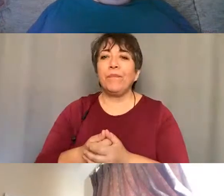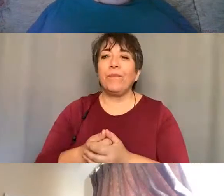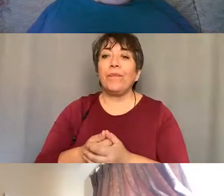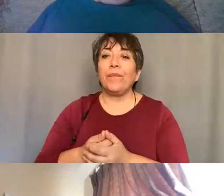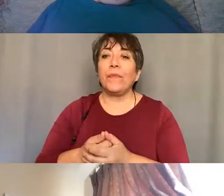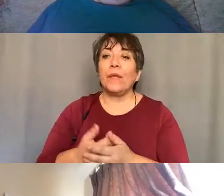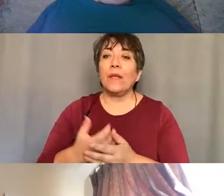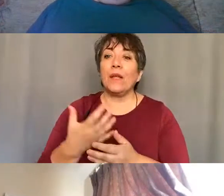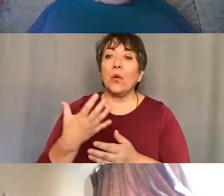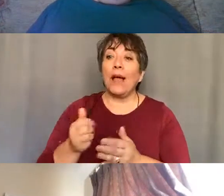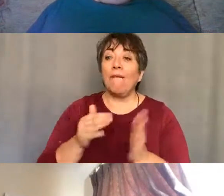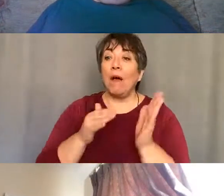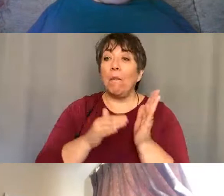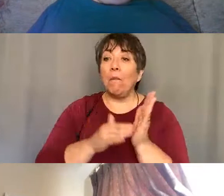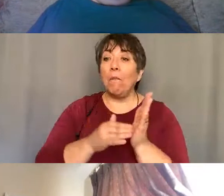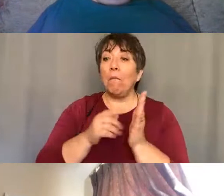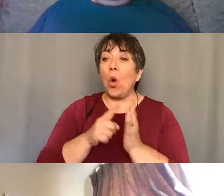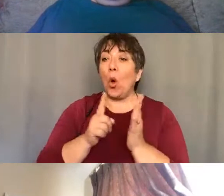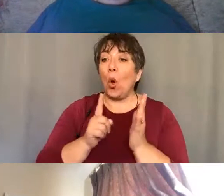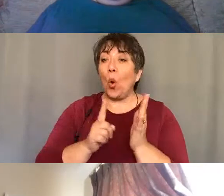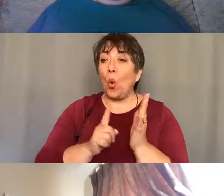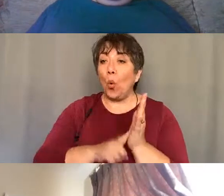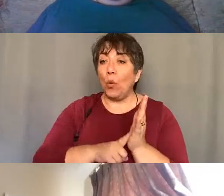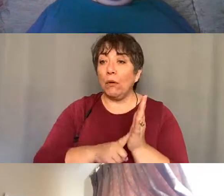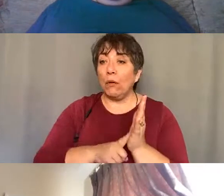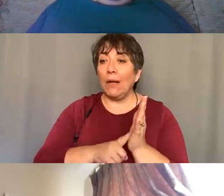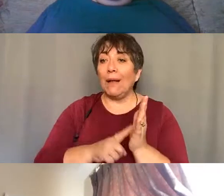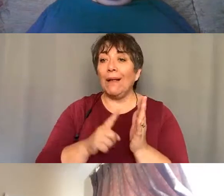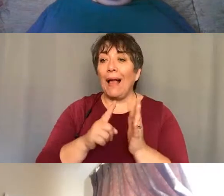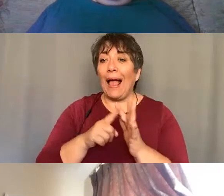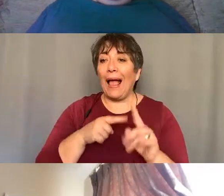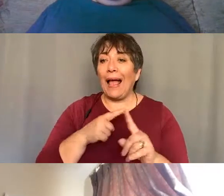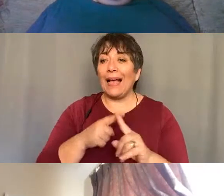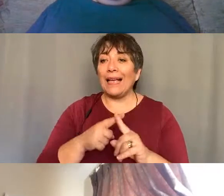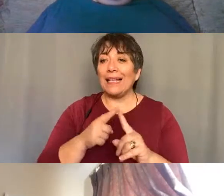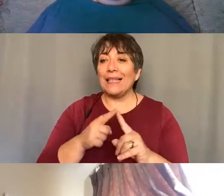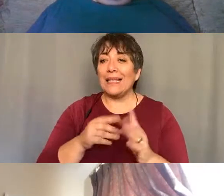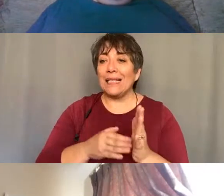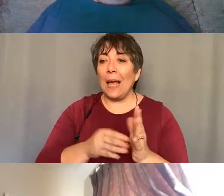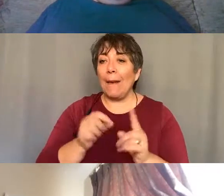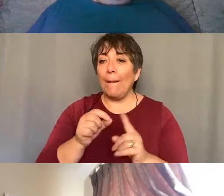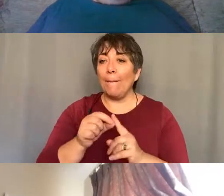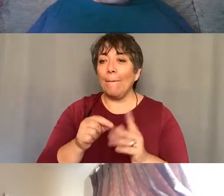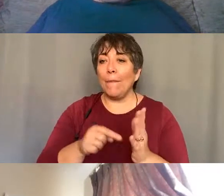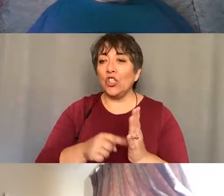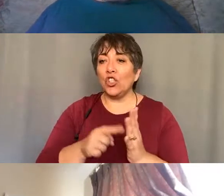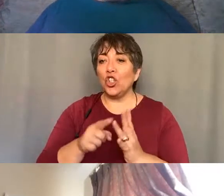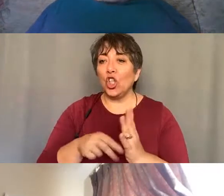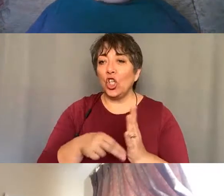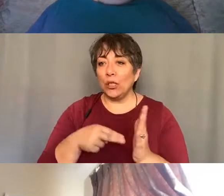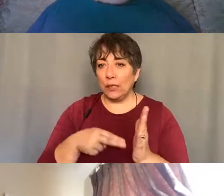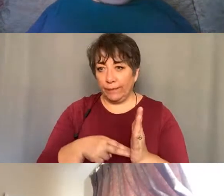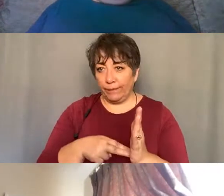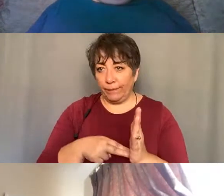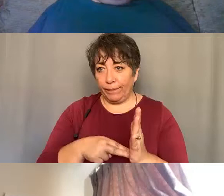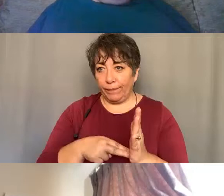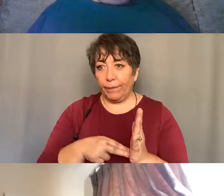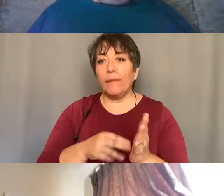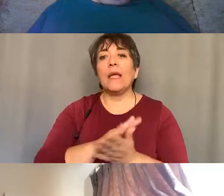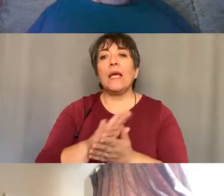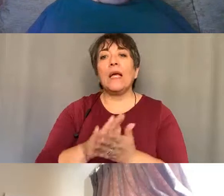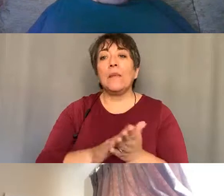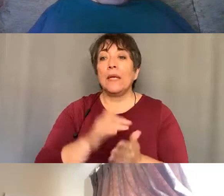called mole exemption. And what that can happen is that you can go to your own pharmacy, and your own pharmacy